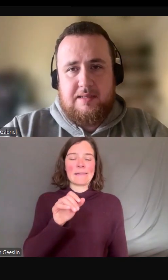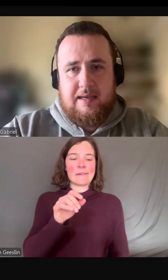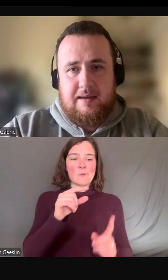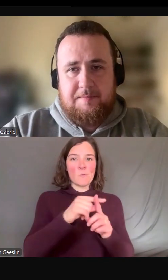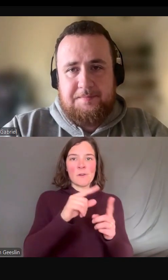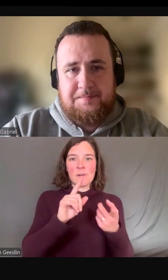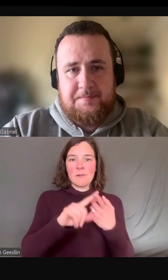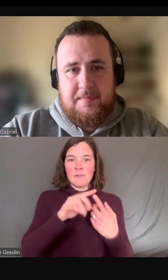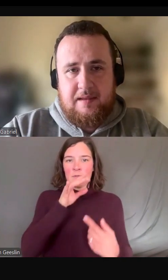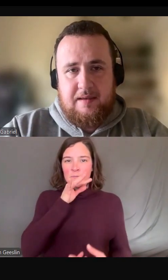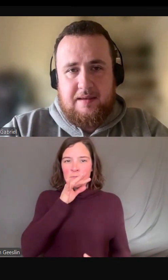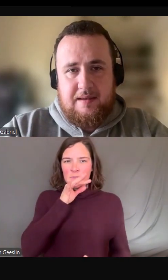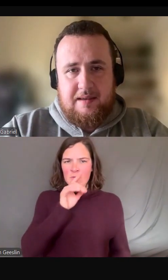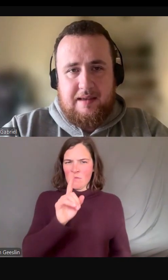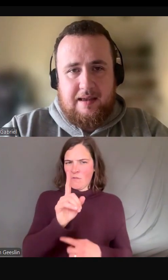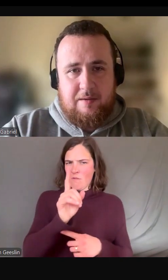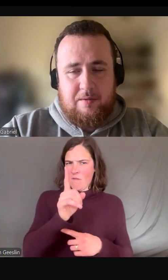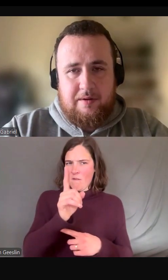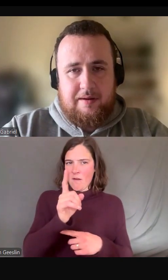1 second.